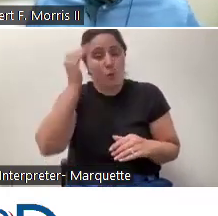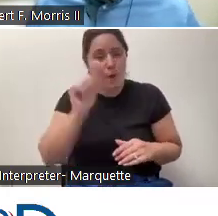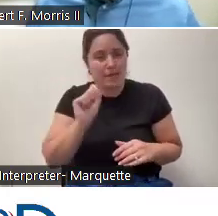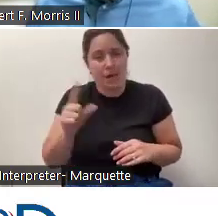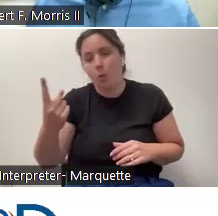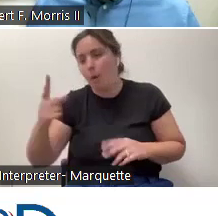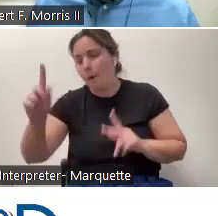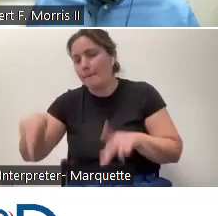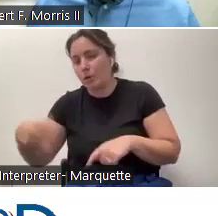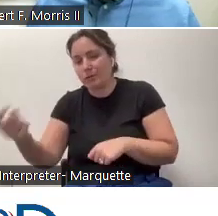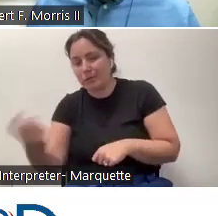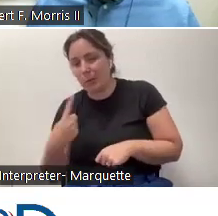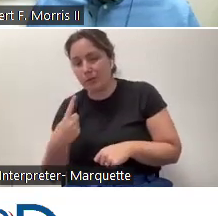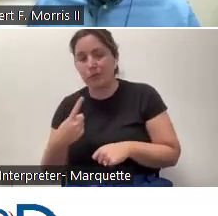about